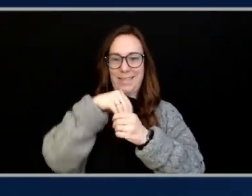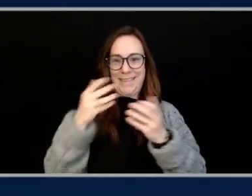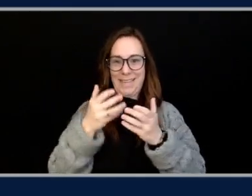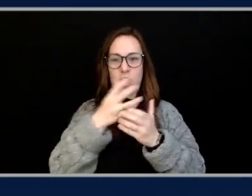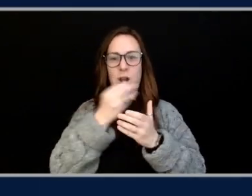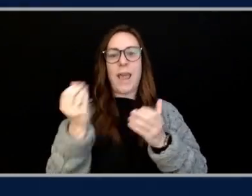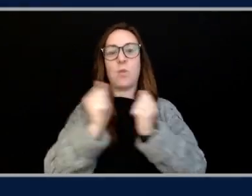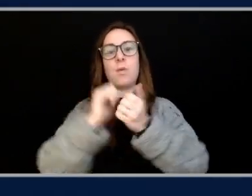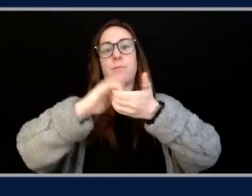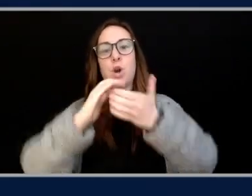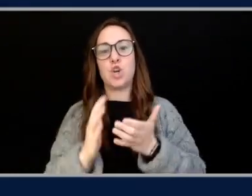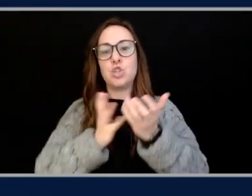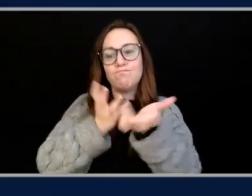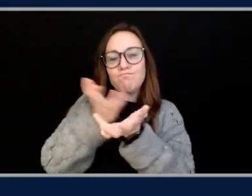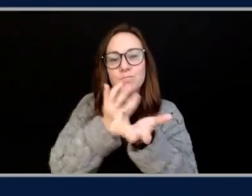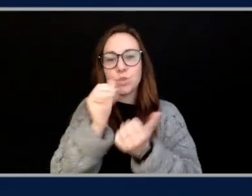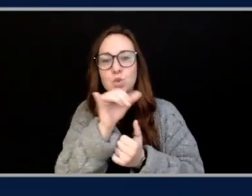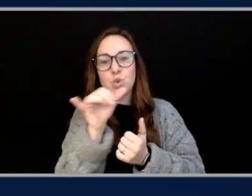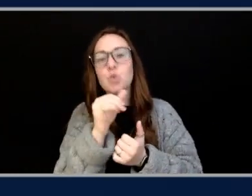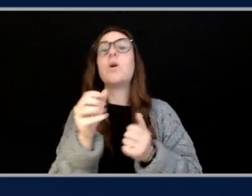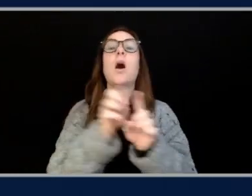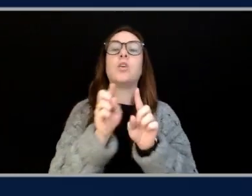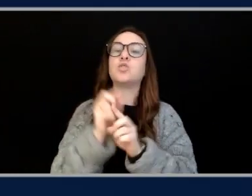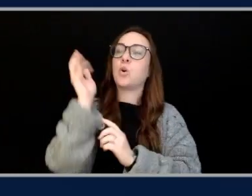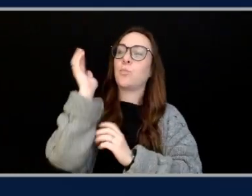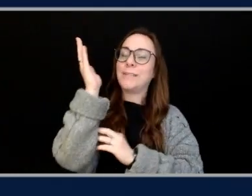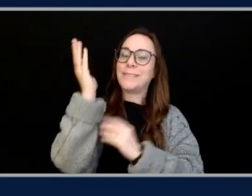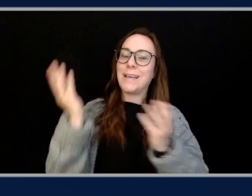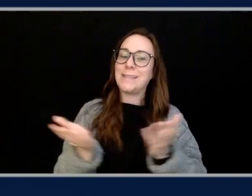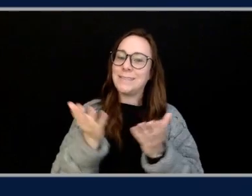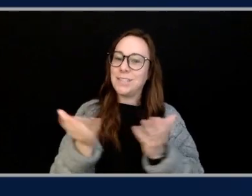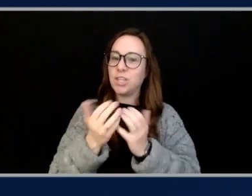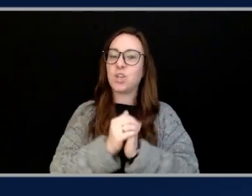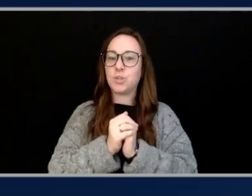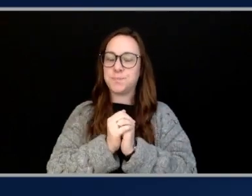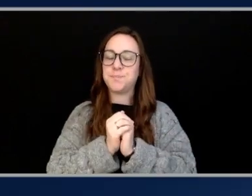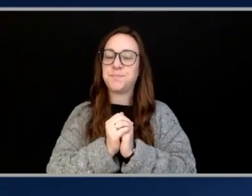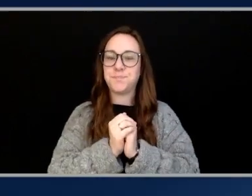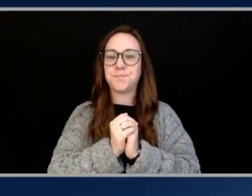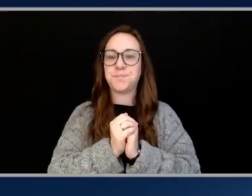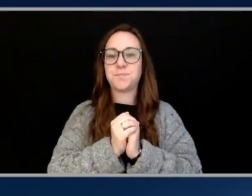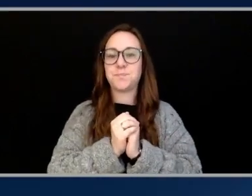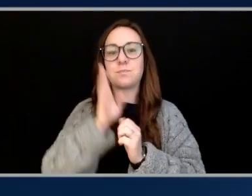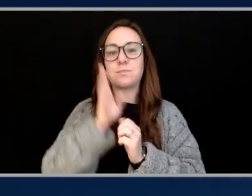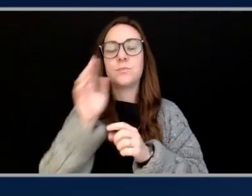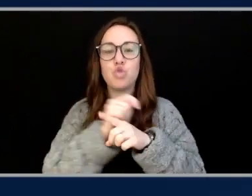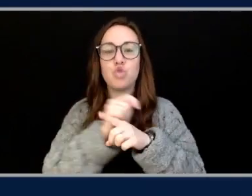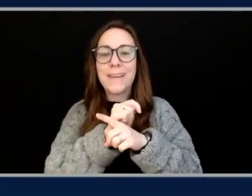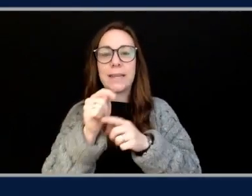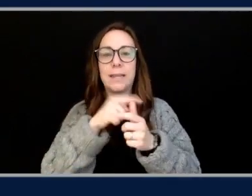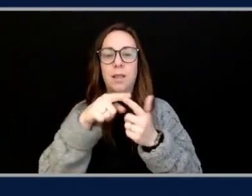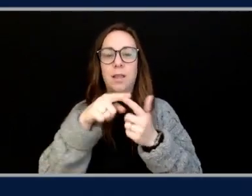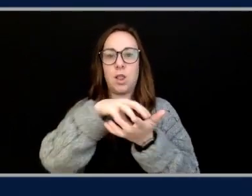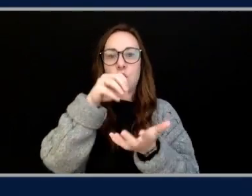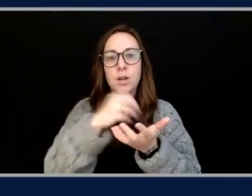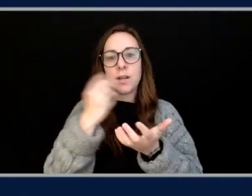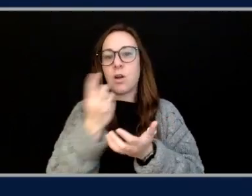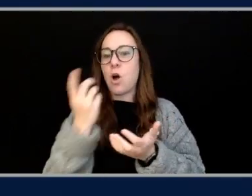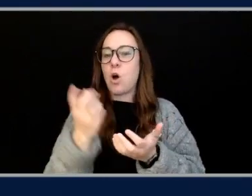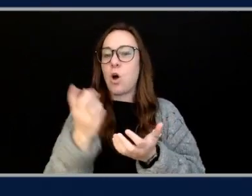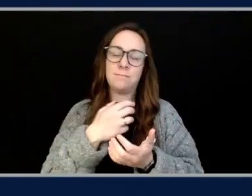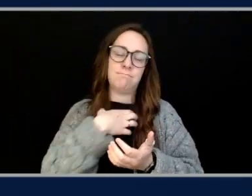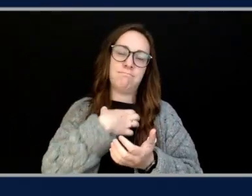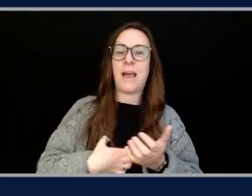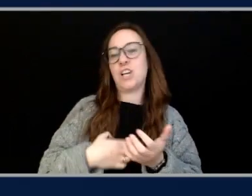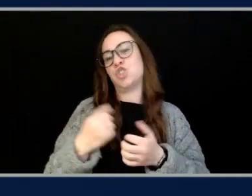partners. And then I also present here at reInvent and Reinforce. Right. Training and learning has always been something I've been passionate about.